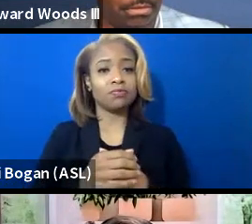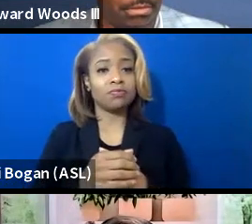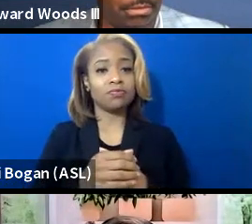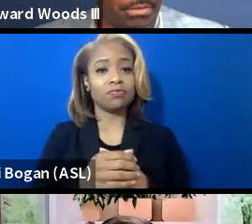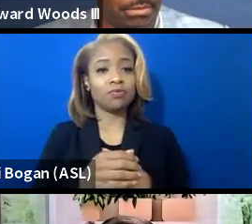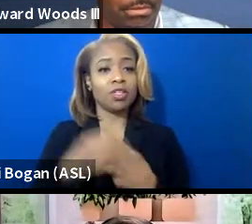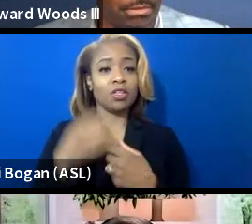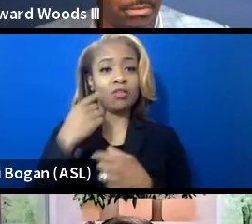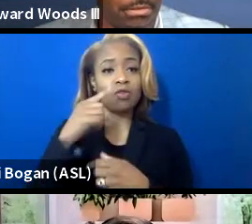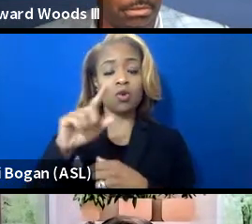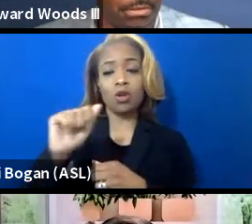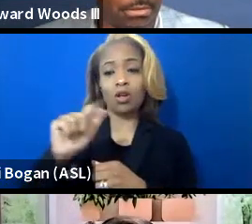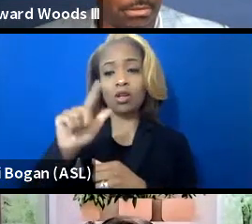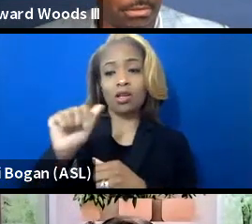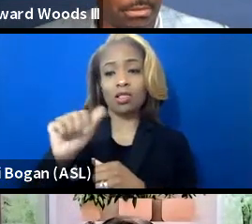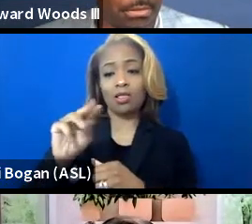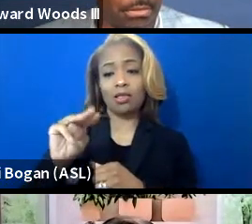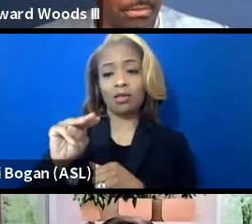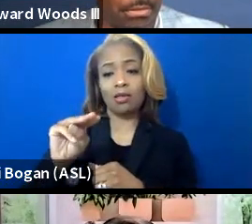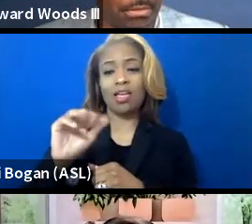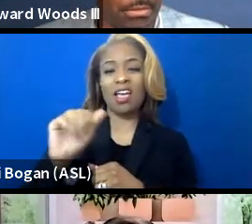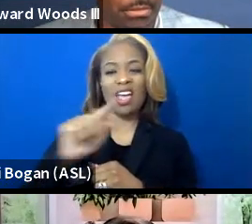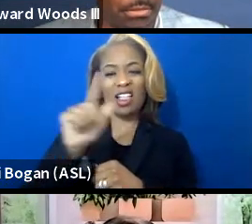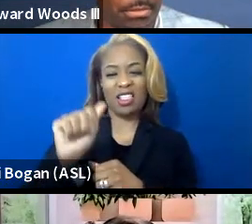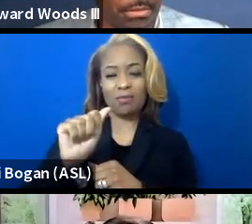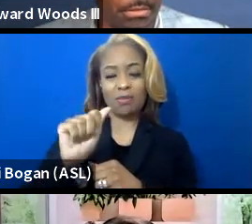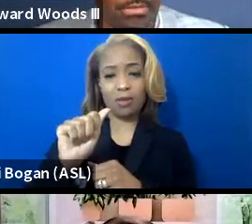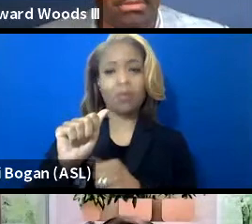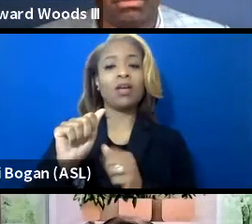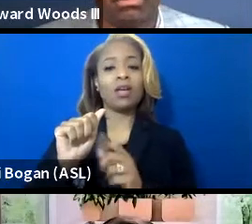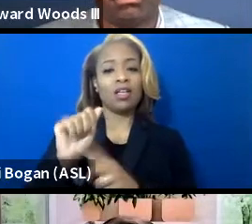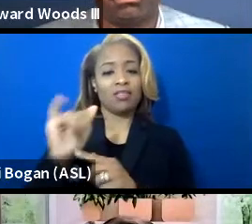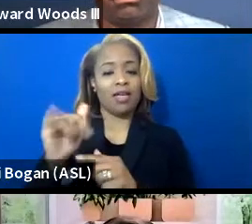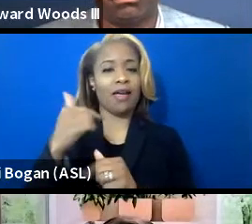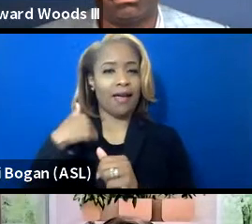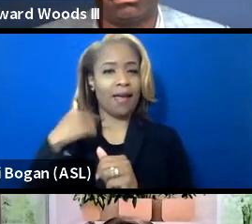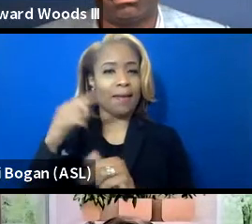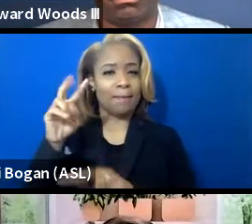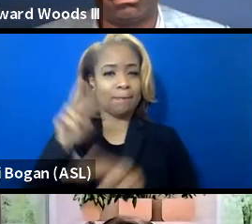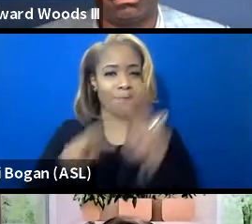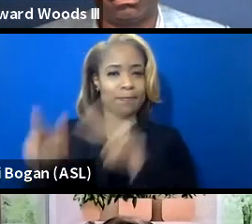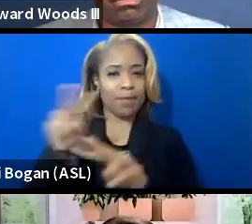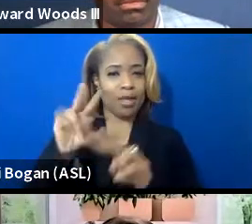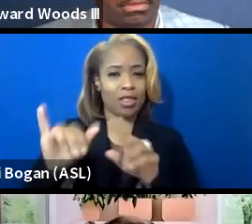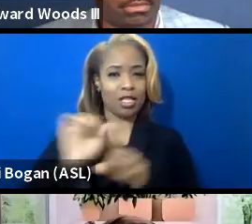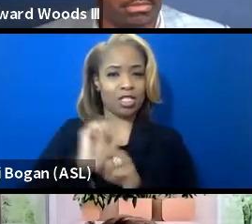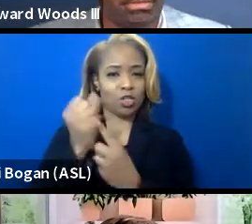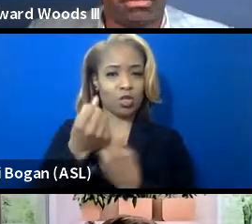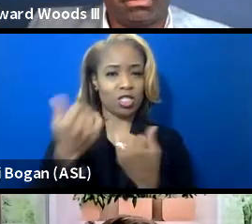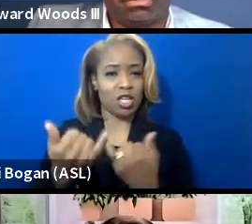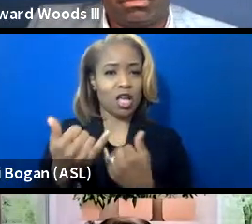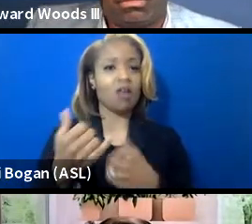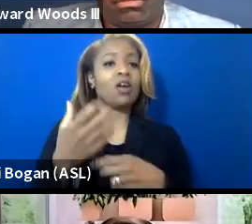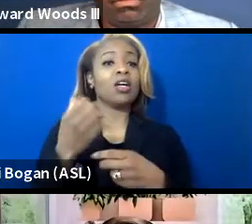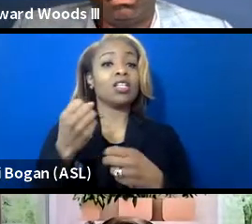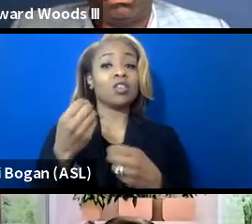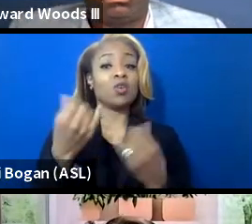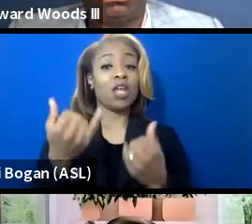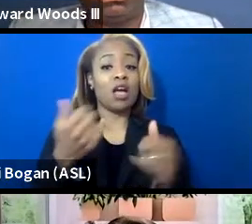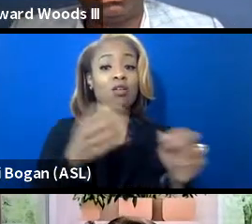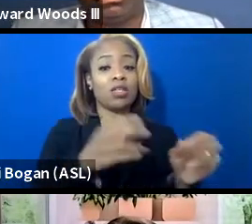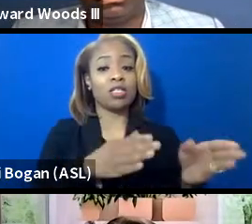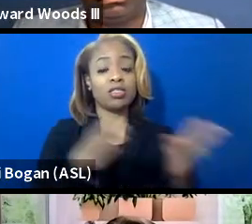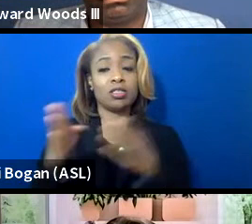relative to the Alabama lawsuit, that is litigation that I'm currently monitoring, that has been moved to a 3-judge panel, and the lawsuit